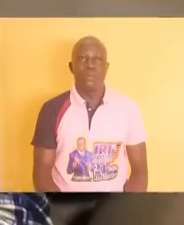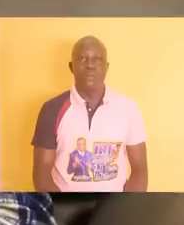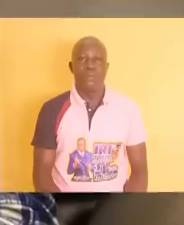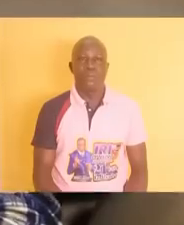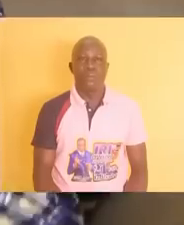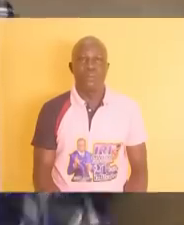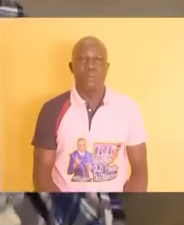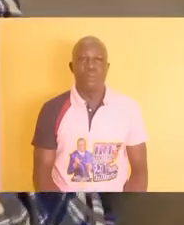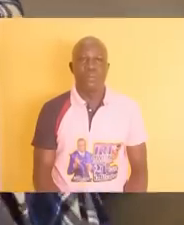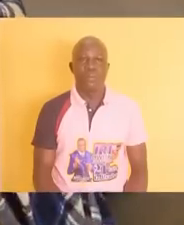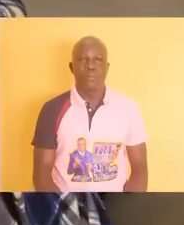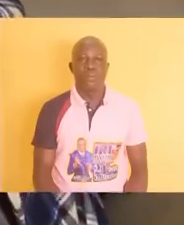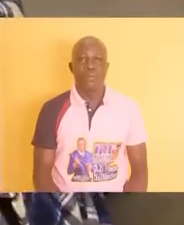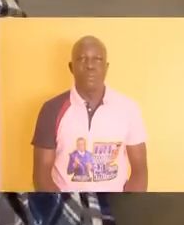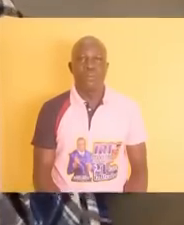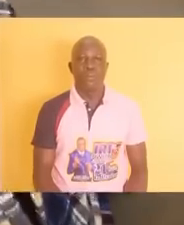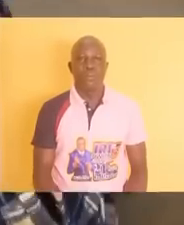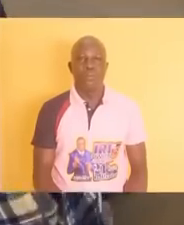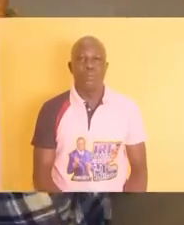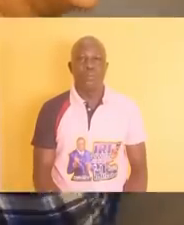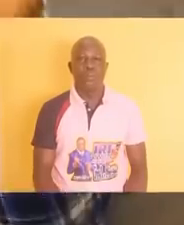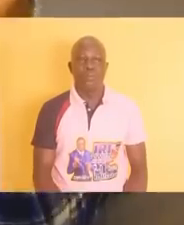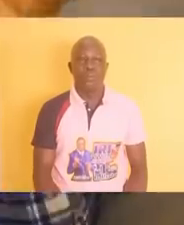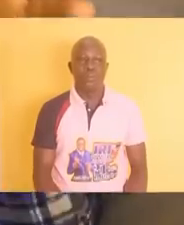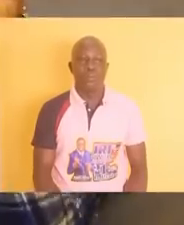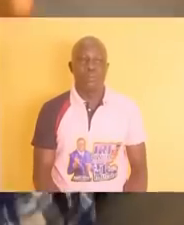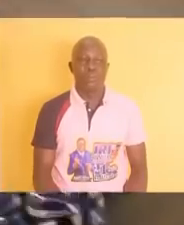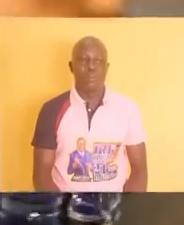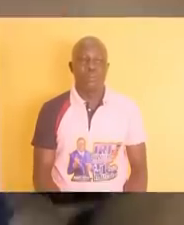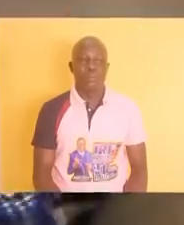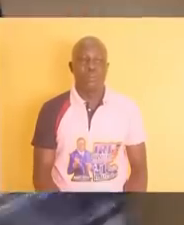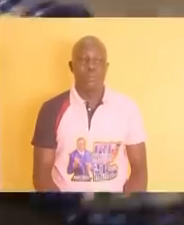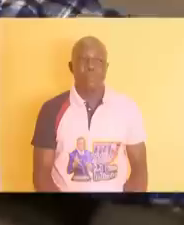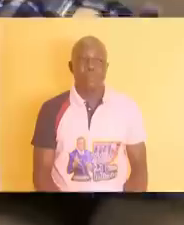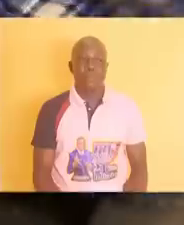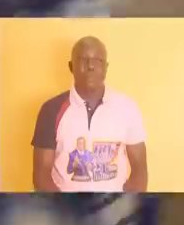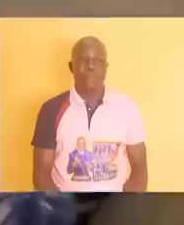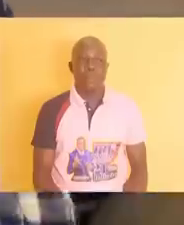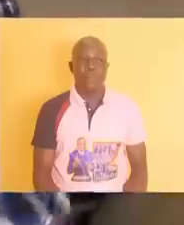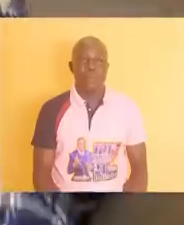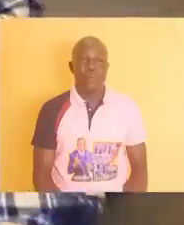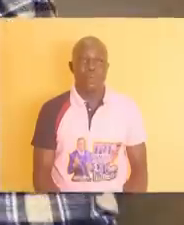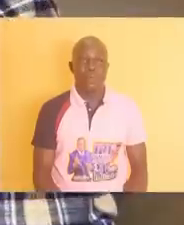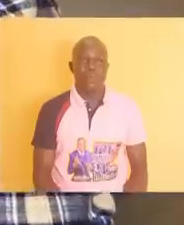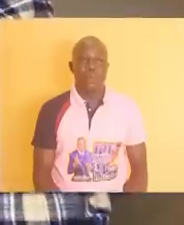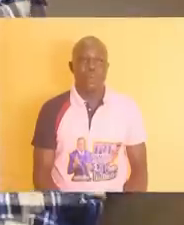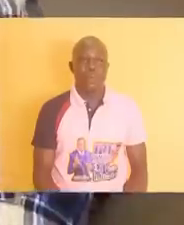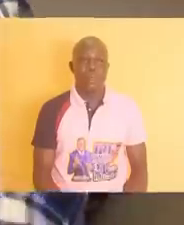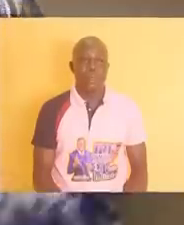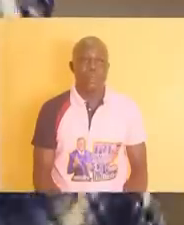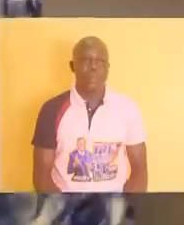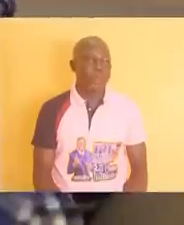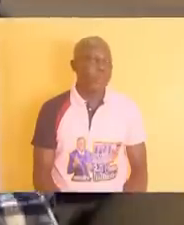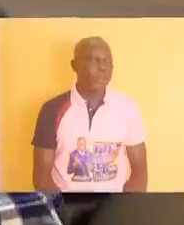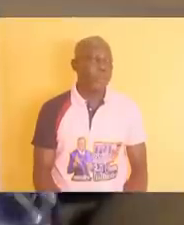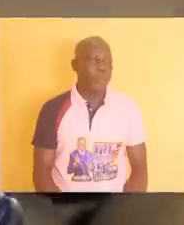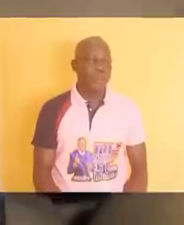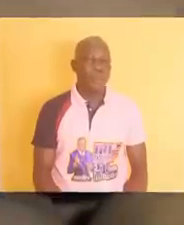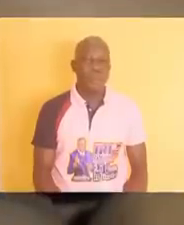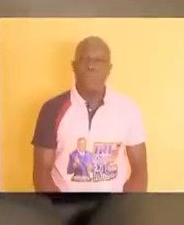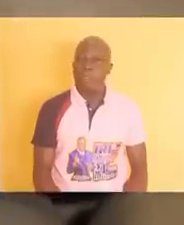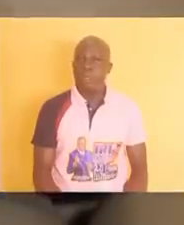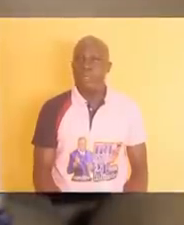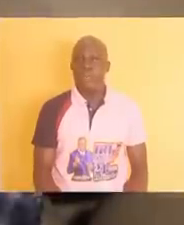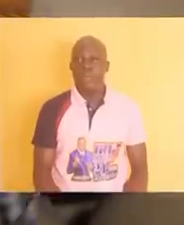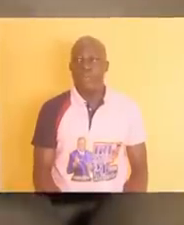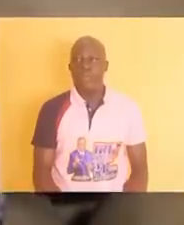ye kin le fi baba mi pe o kin le fo olorun pe oba oba